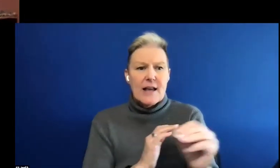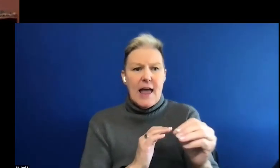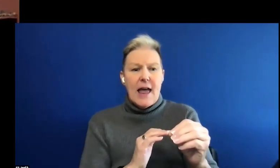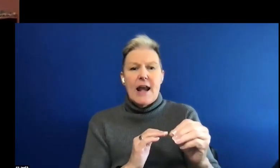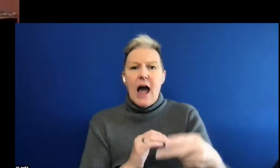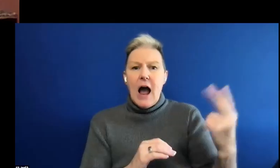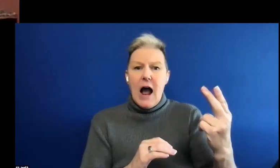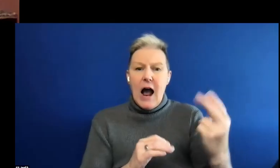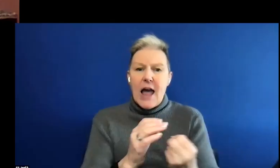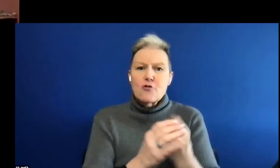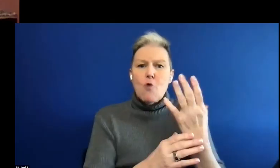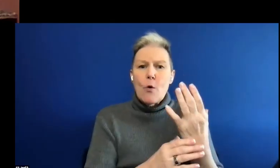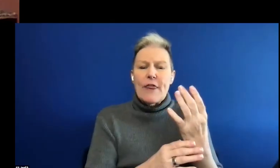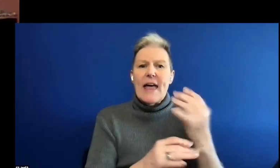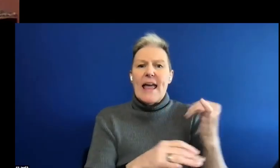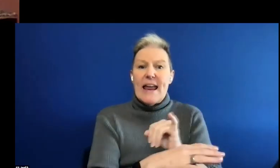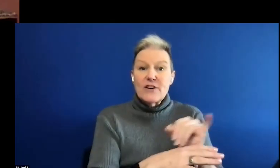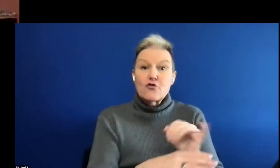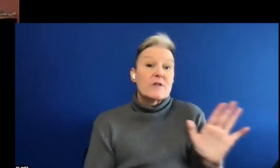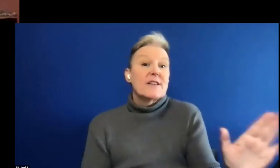high-growth industries in your areas?